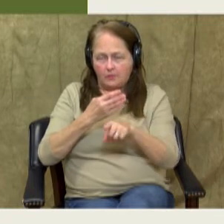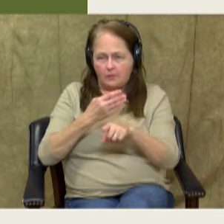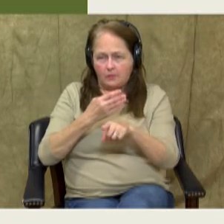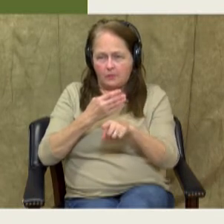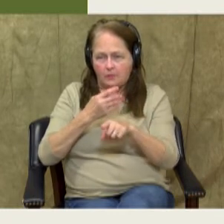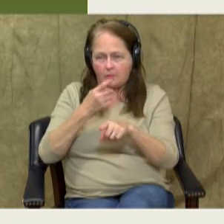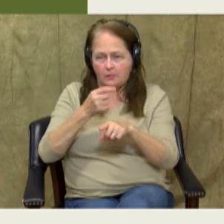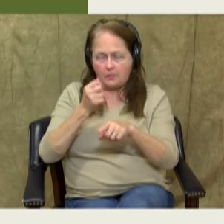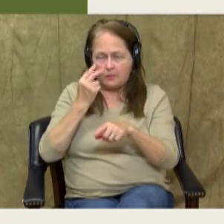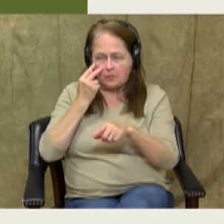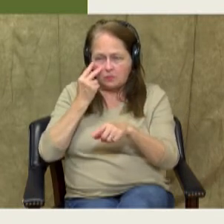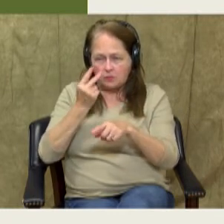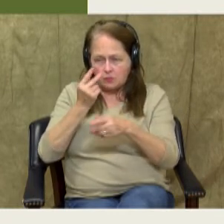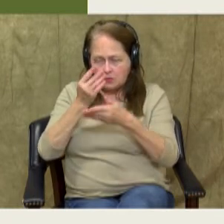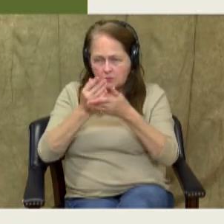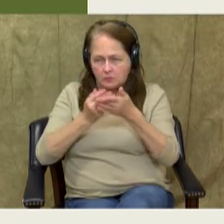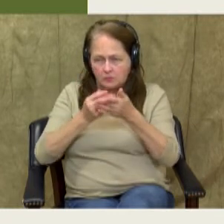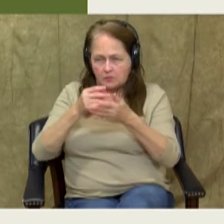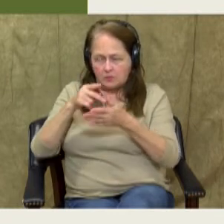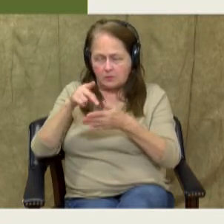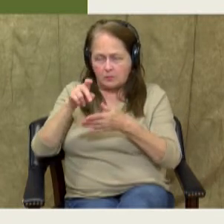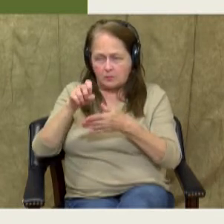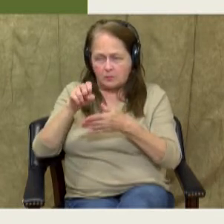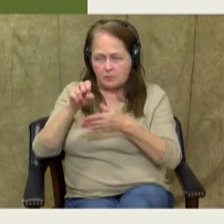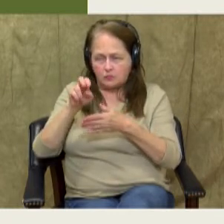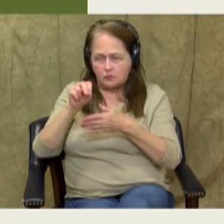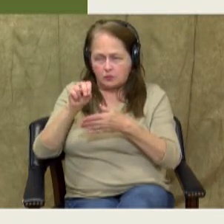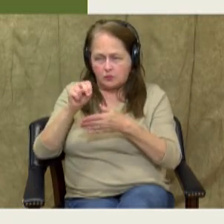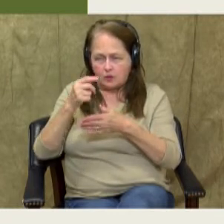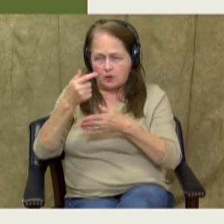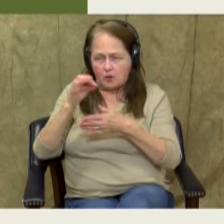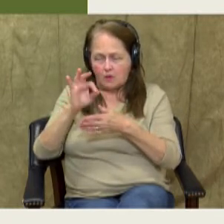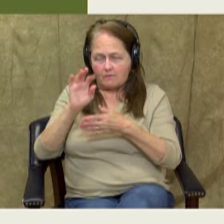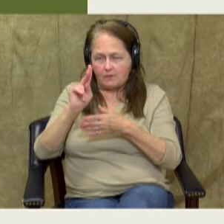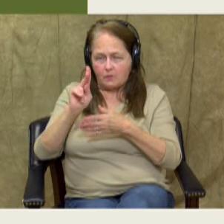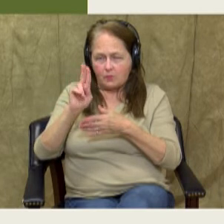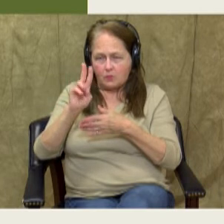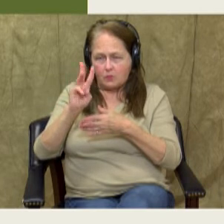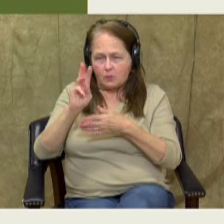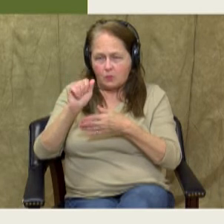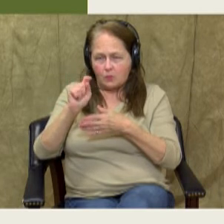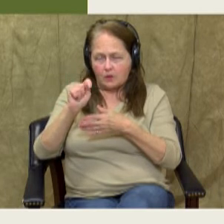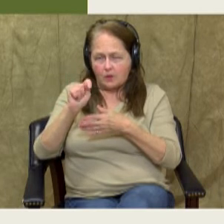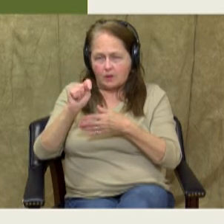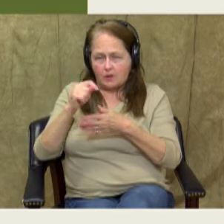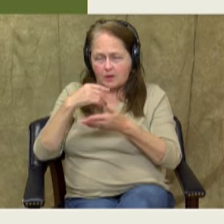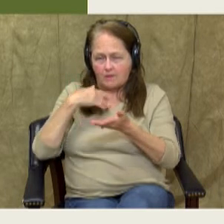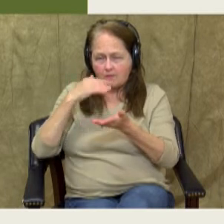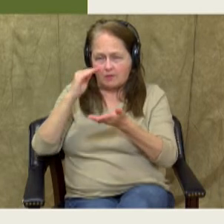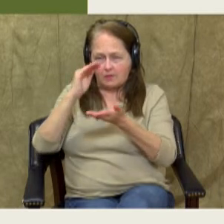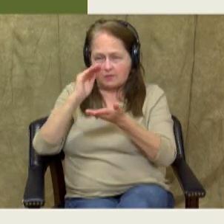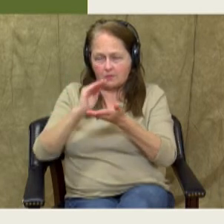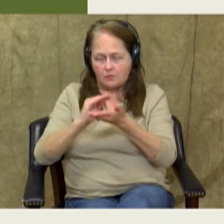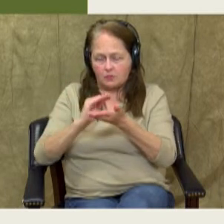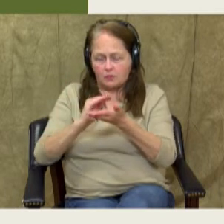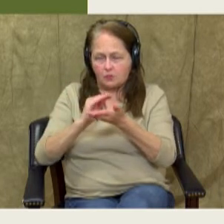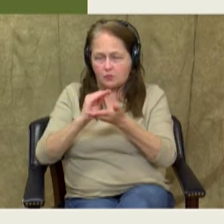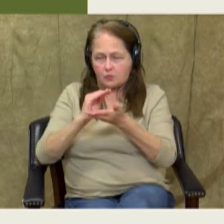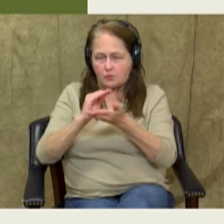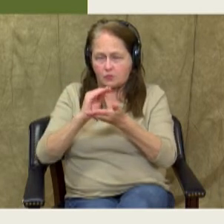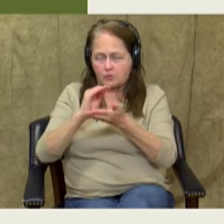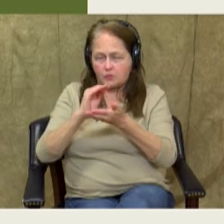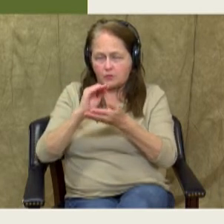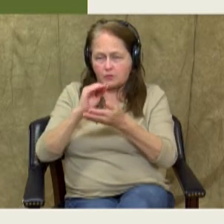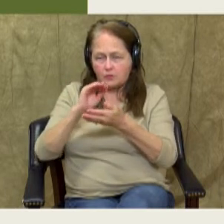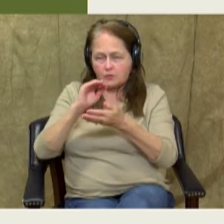from. You can see that some of the Persian Gulf states, Kuwait, United Arab Emirates, have a very low unemployment, and it